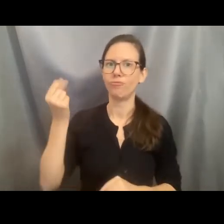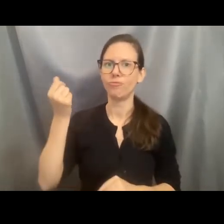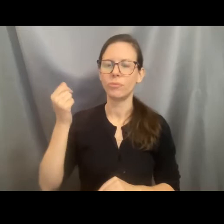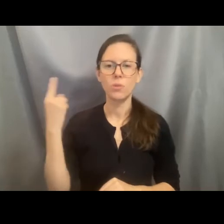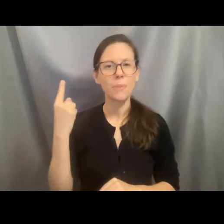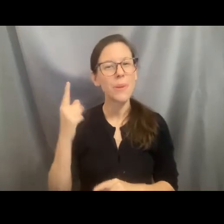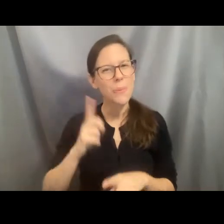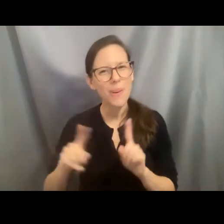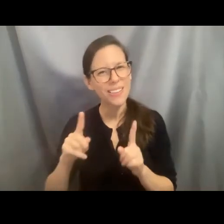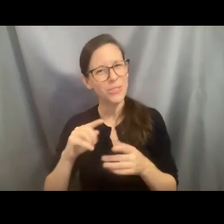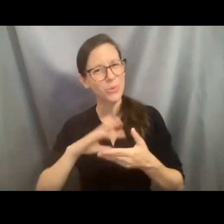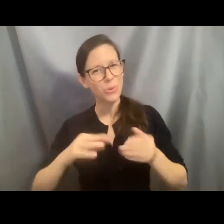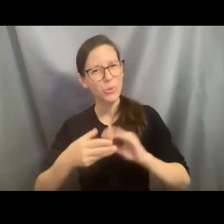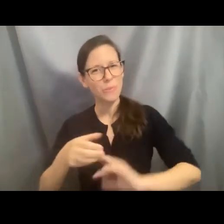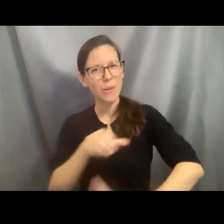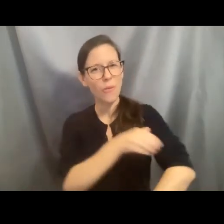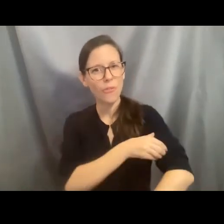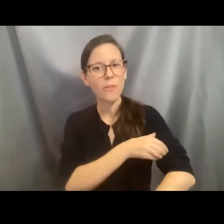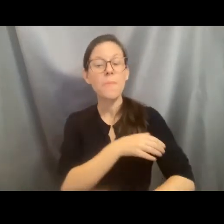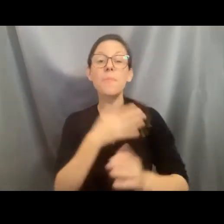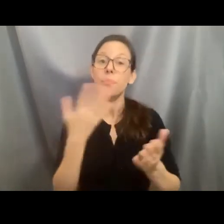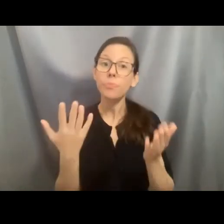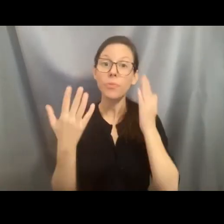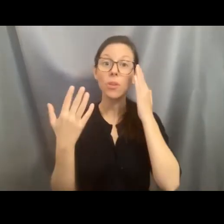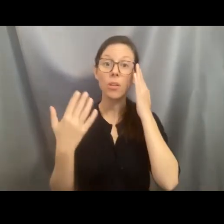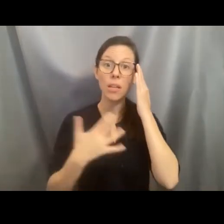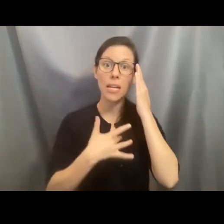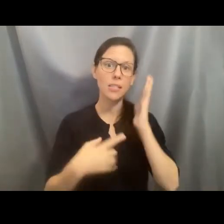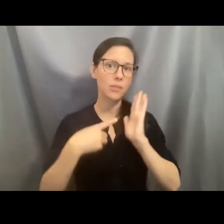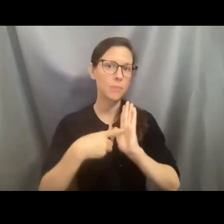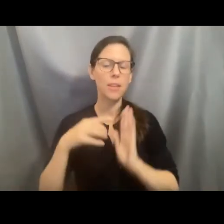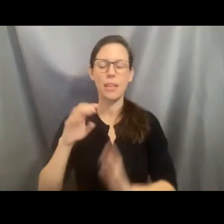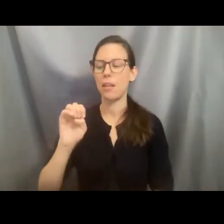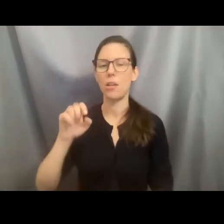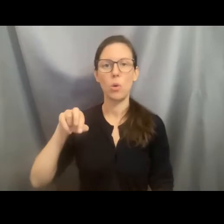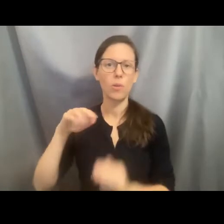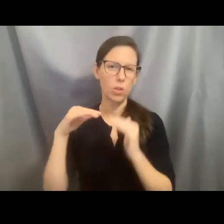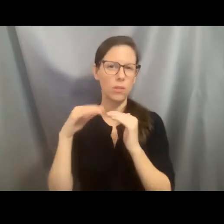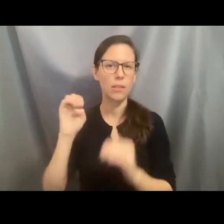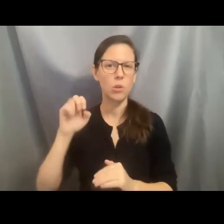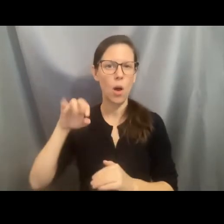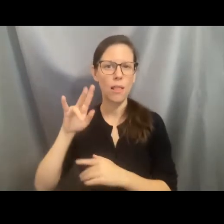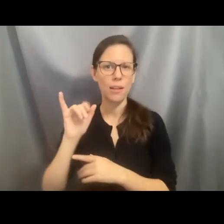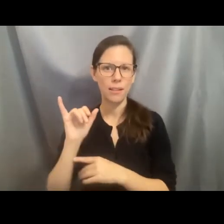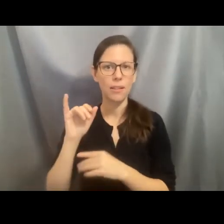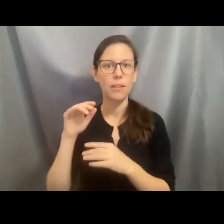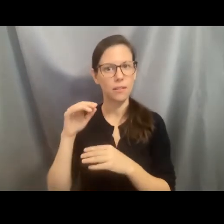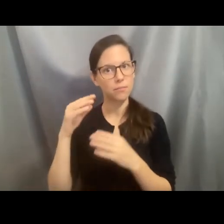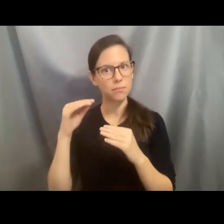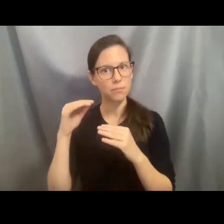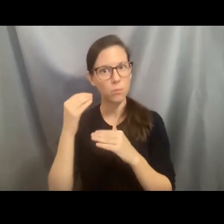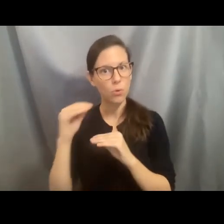the equality movement, the LGBTQ movement. So the reason we had so